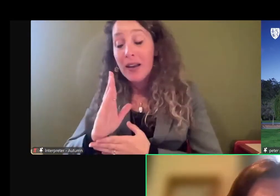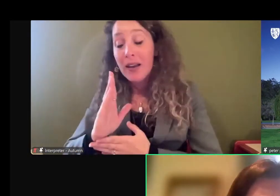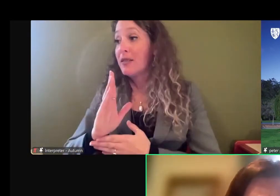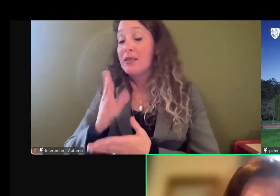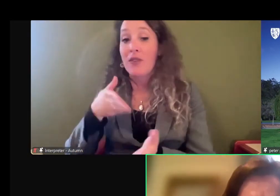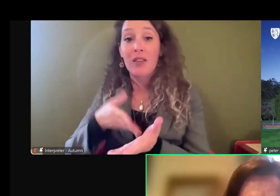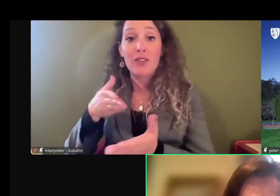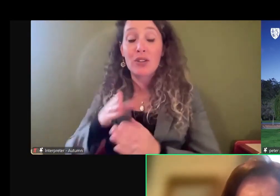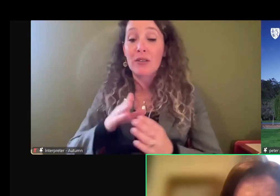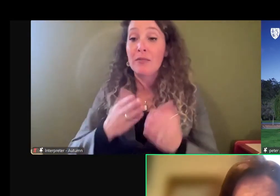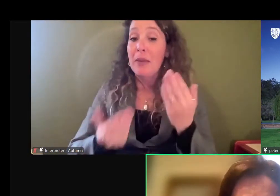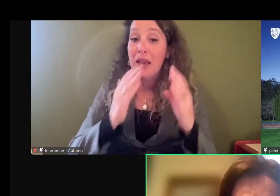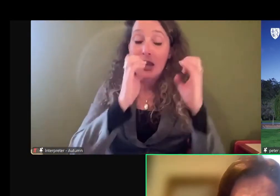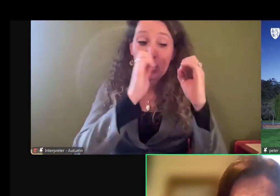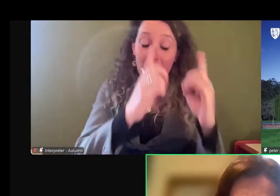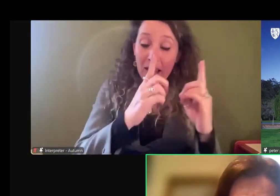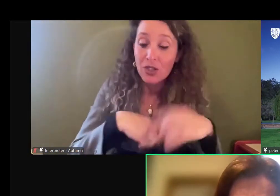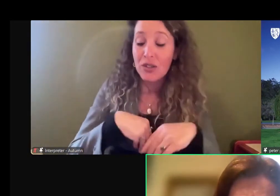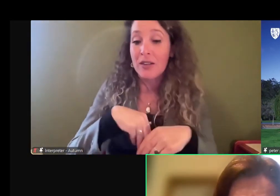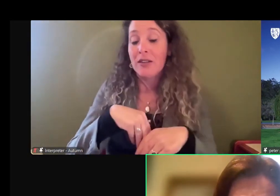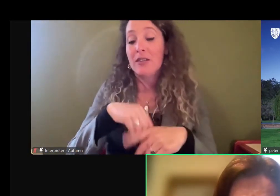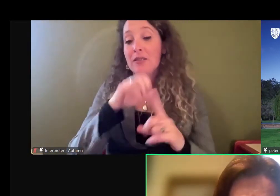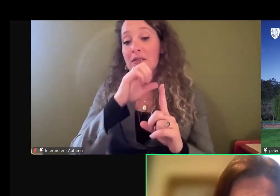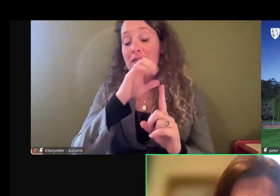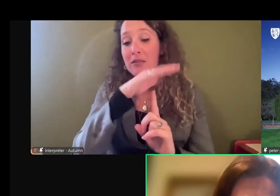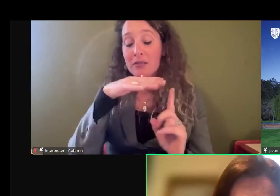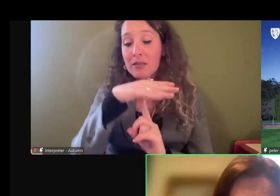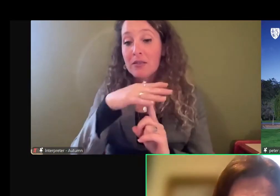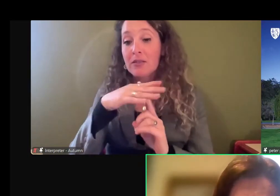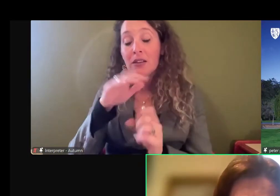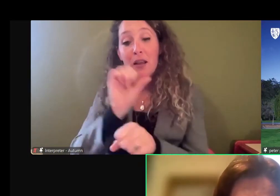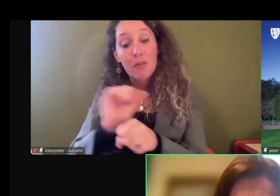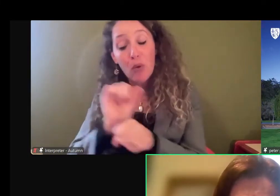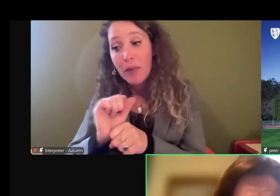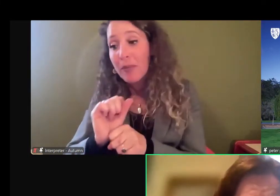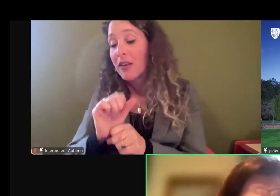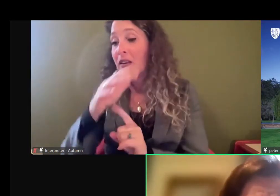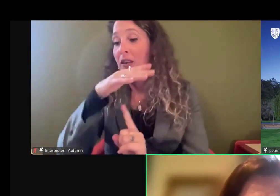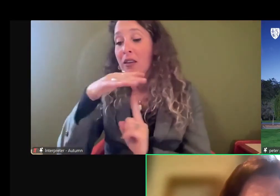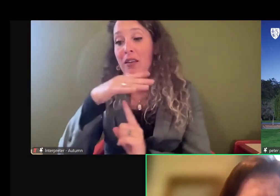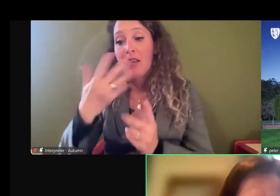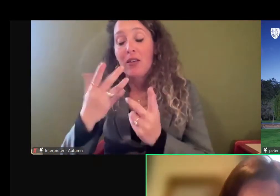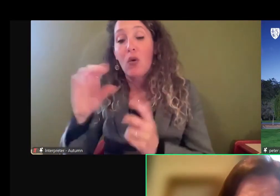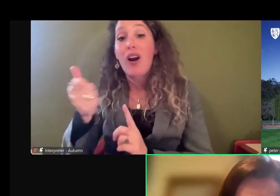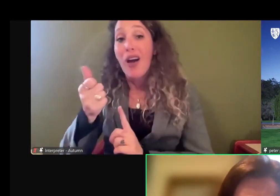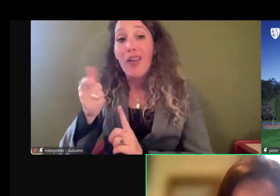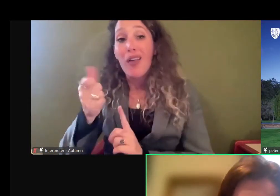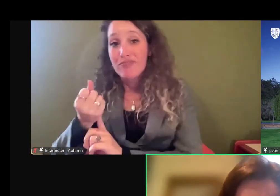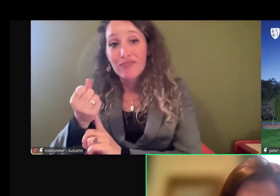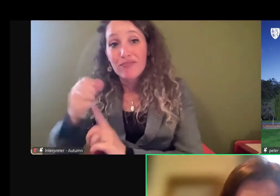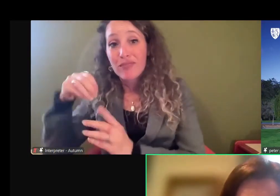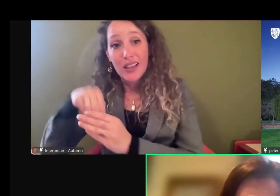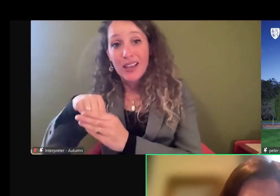education, employment, or other aspects of society.